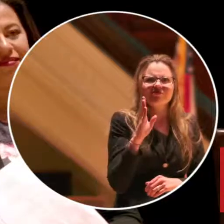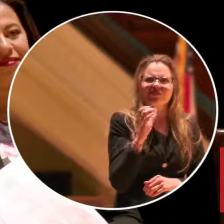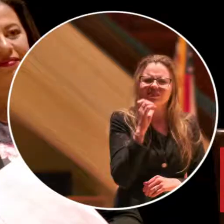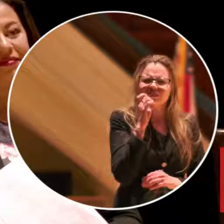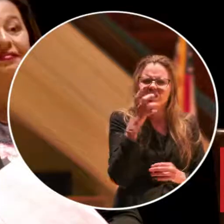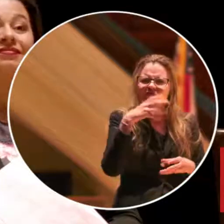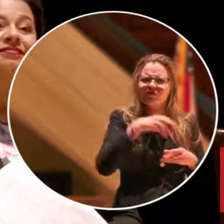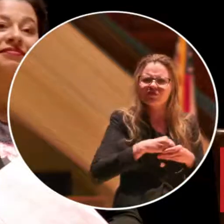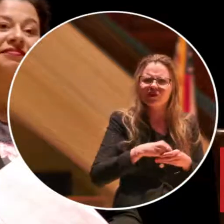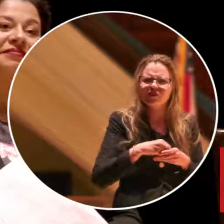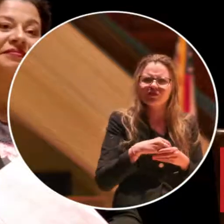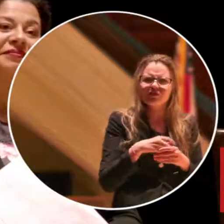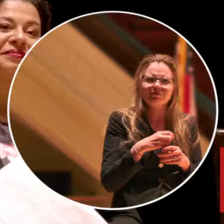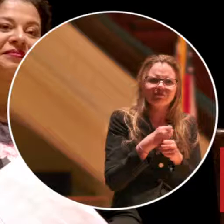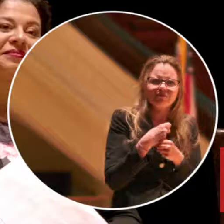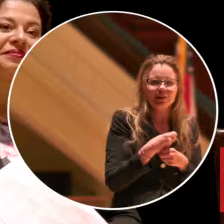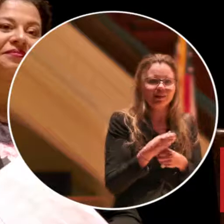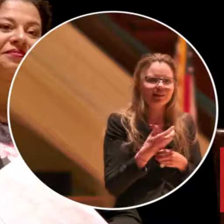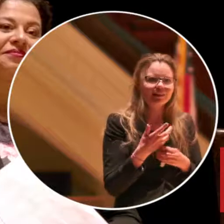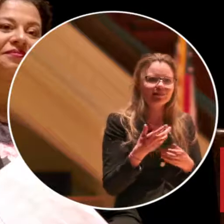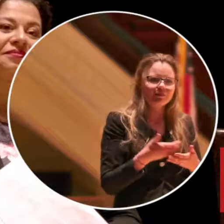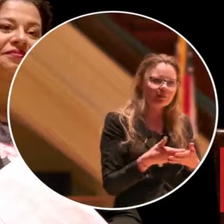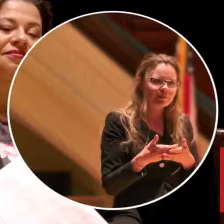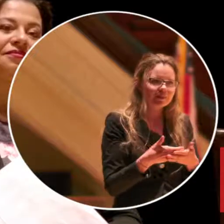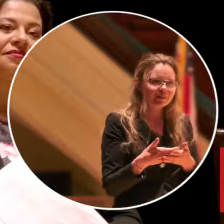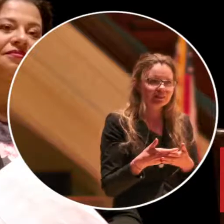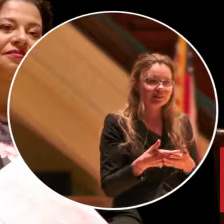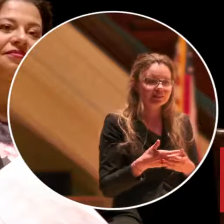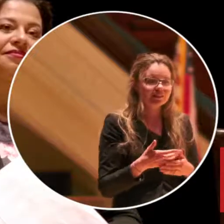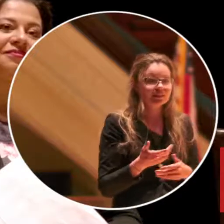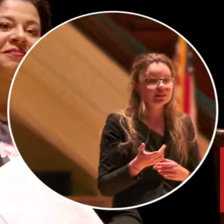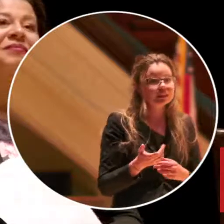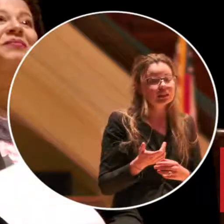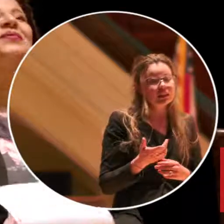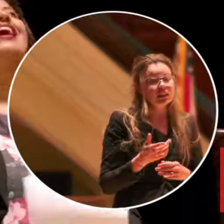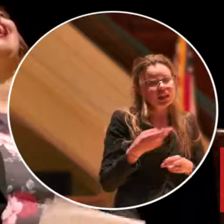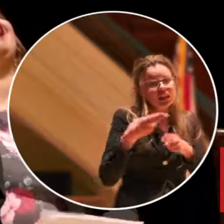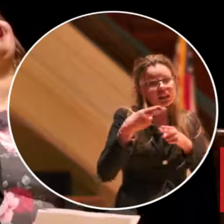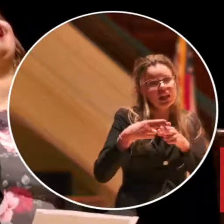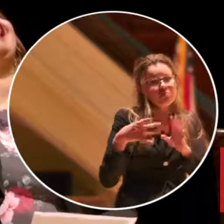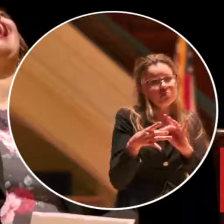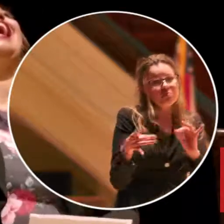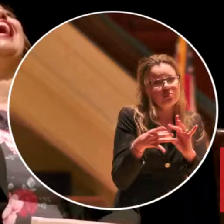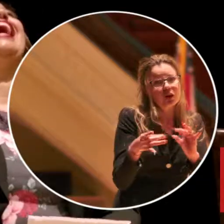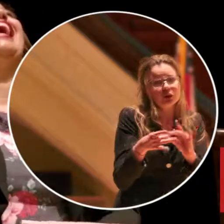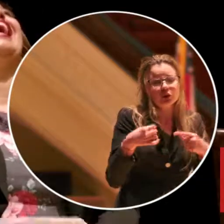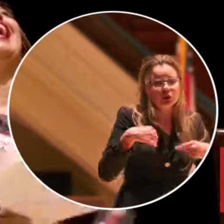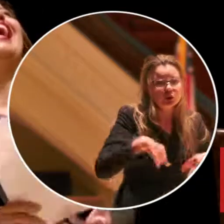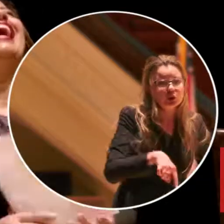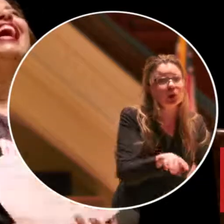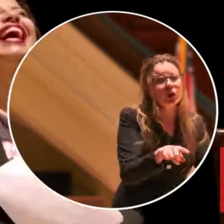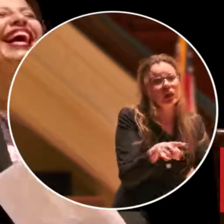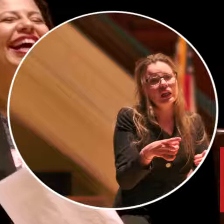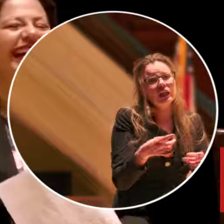making babies, despite the fact his name is often invoked repeatedly and increasingly louder during the act.